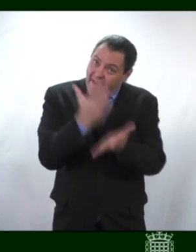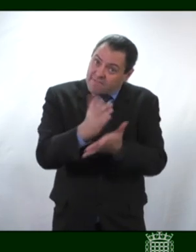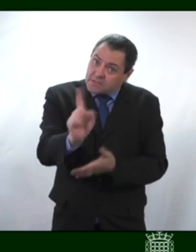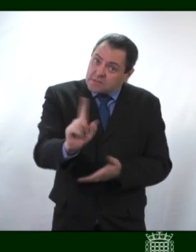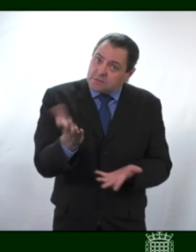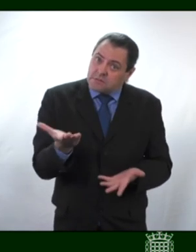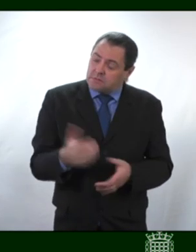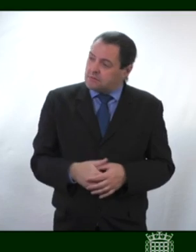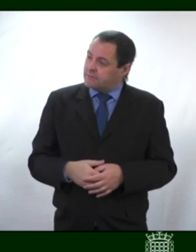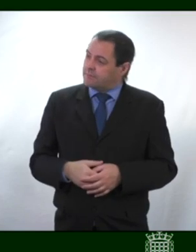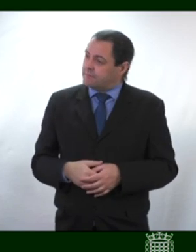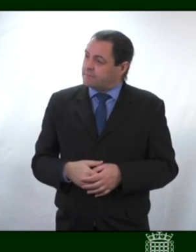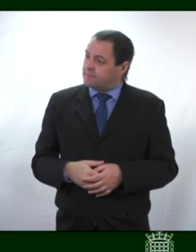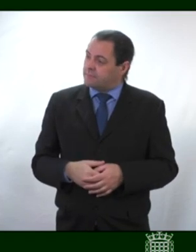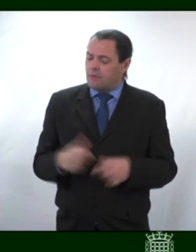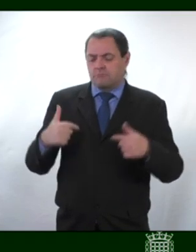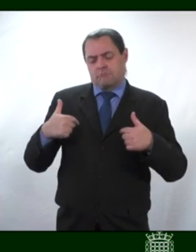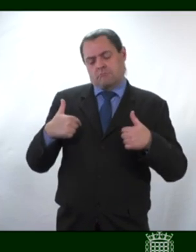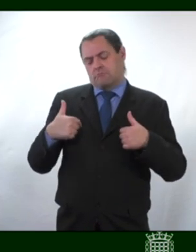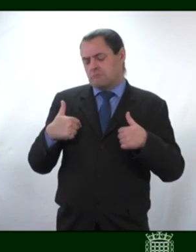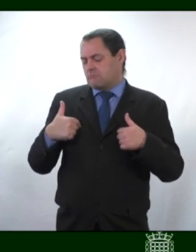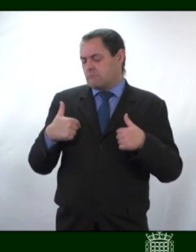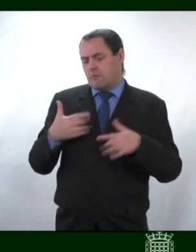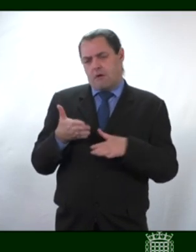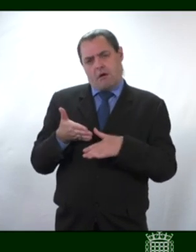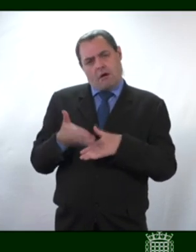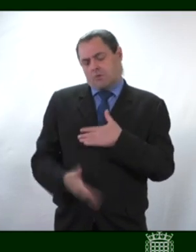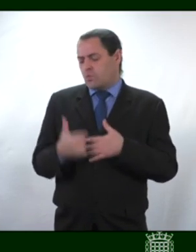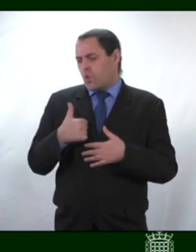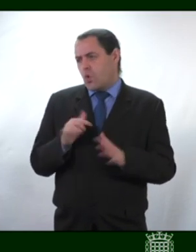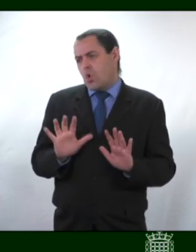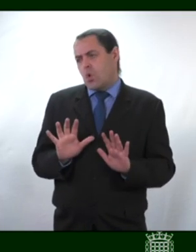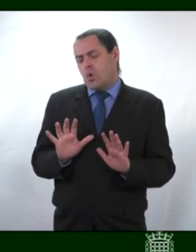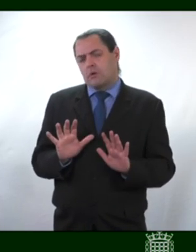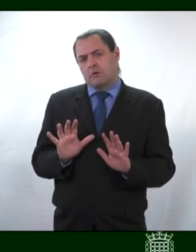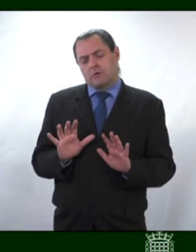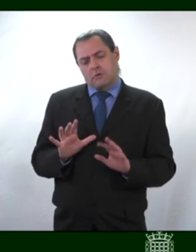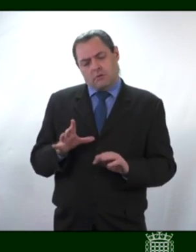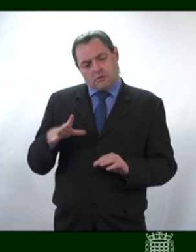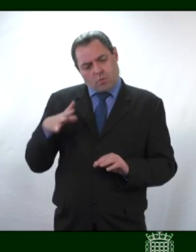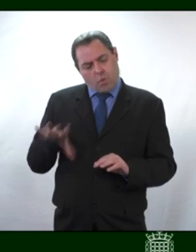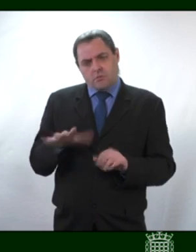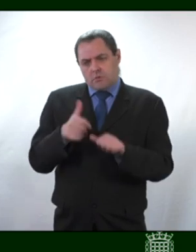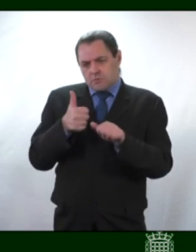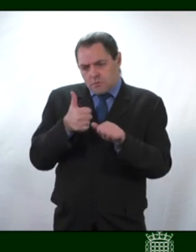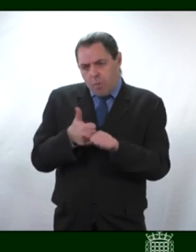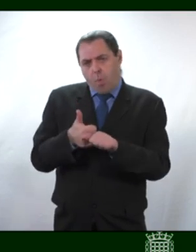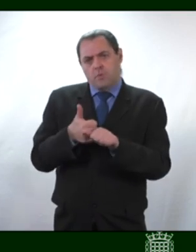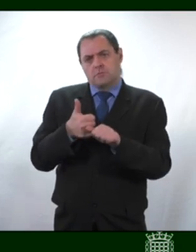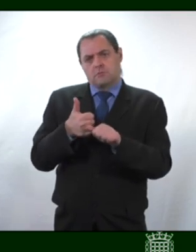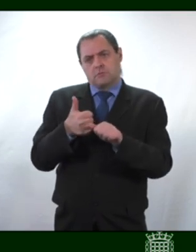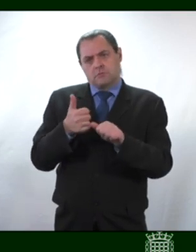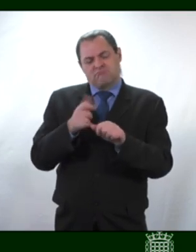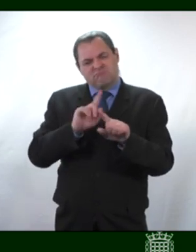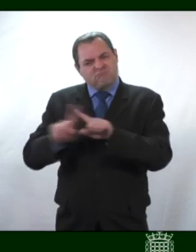We're working incredibly hard to support the action that's needed to suppress this